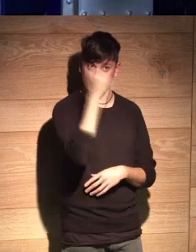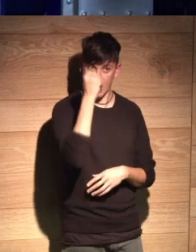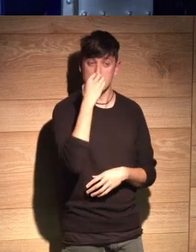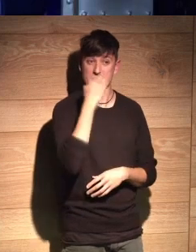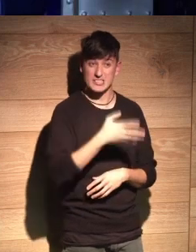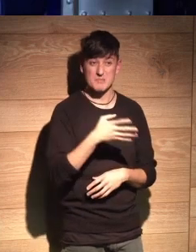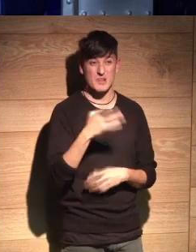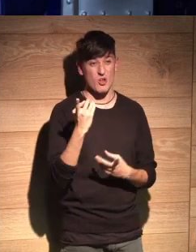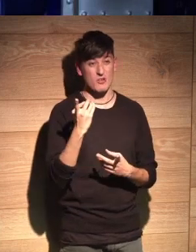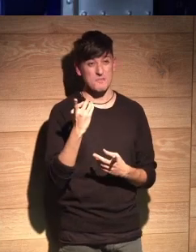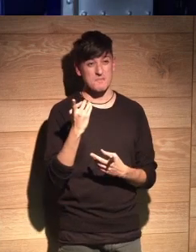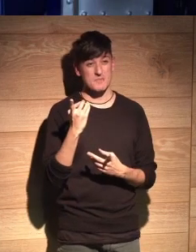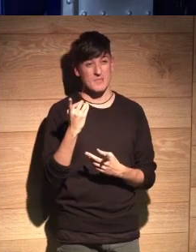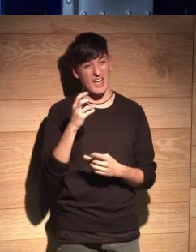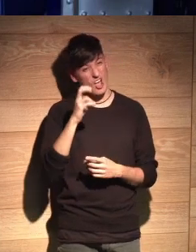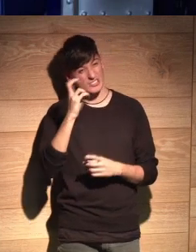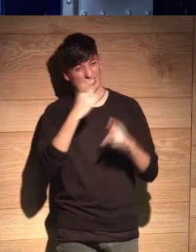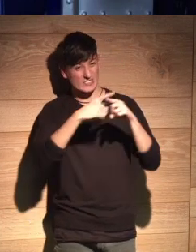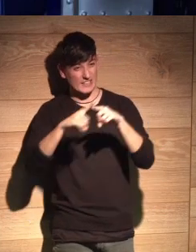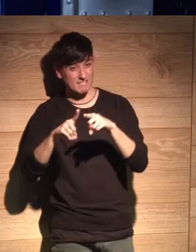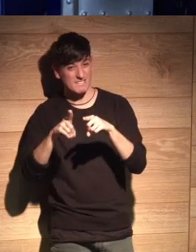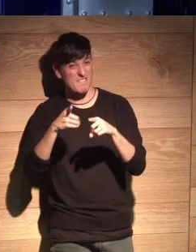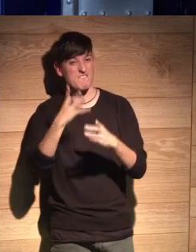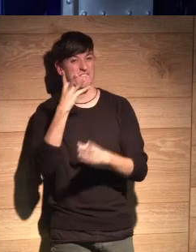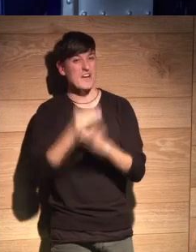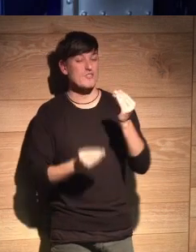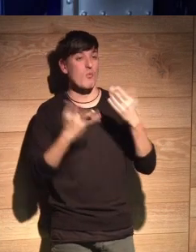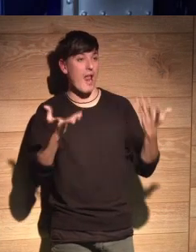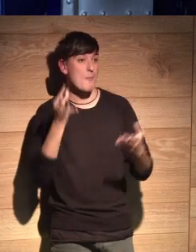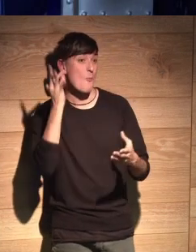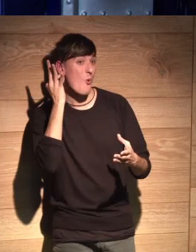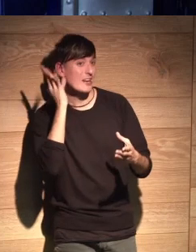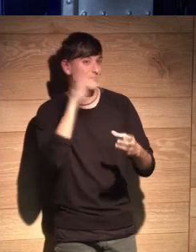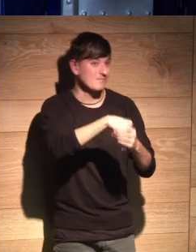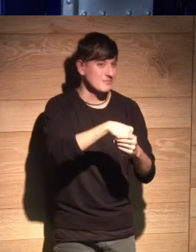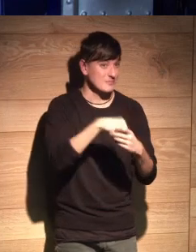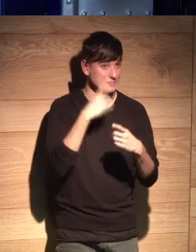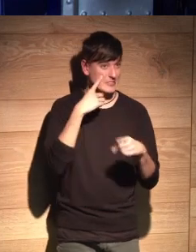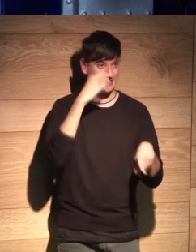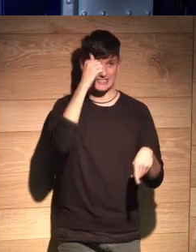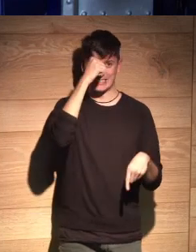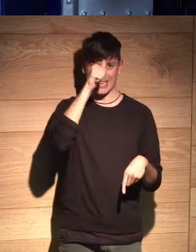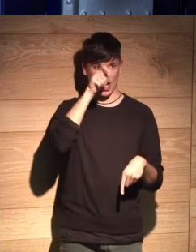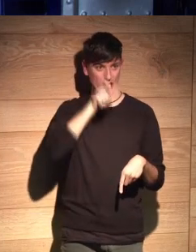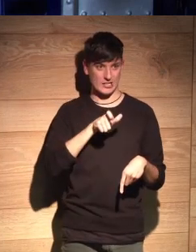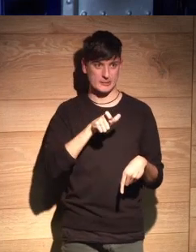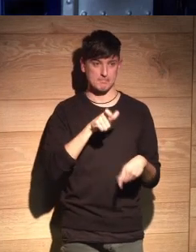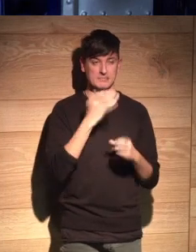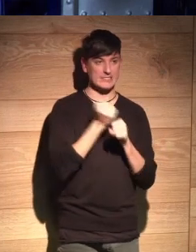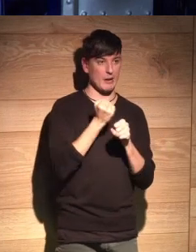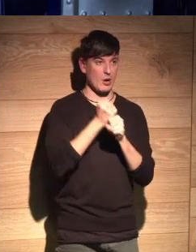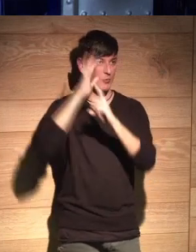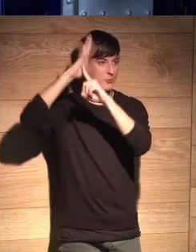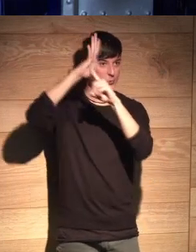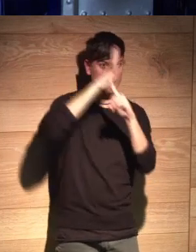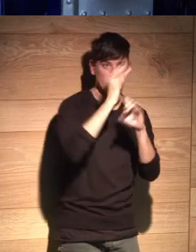that they wanted, in that projection of the world, is including us, women. As you can see here, the man comes